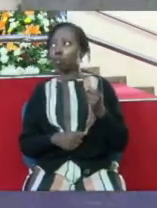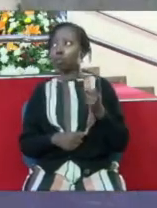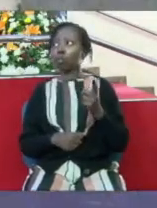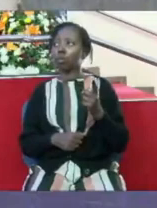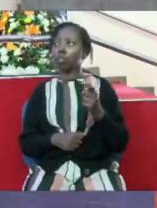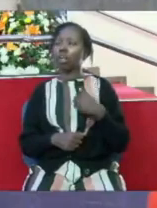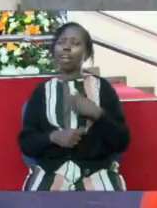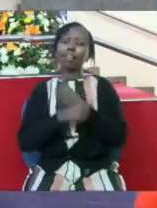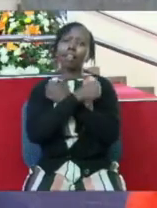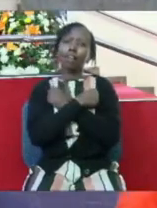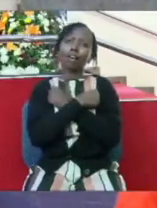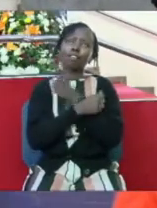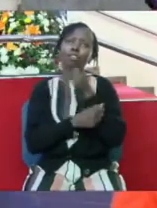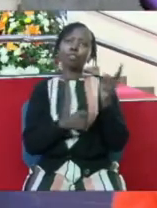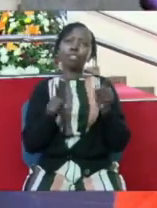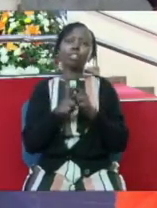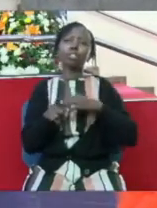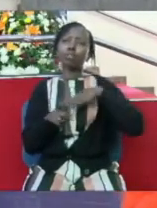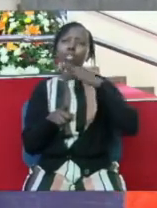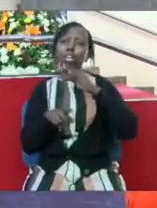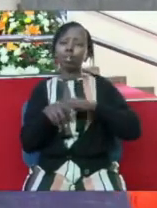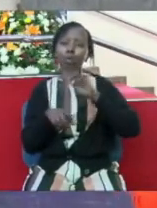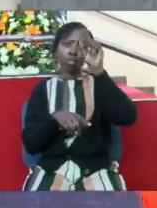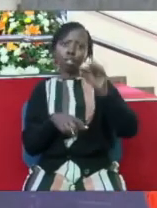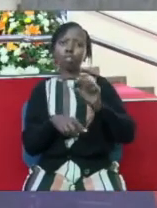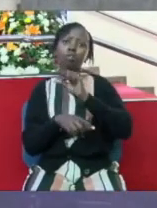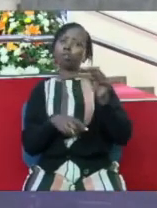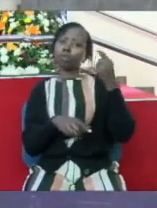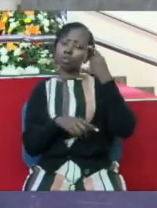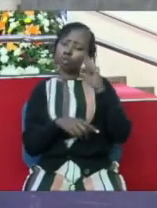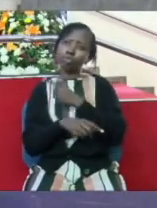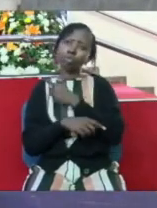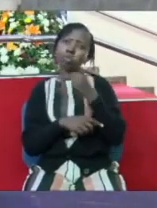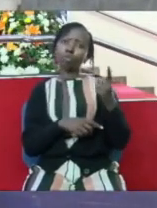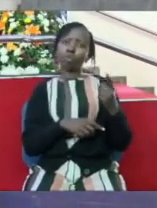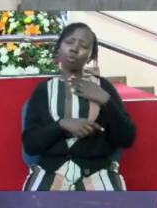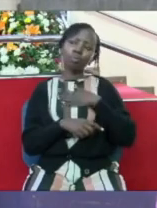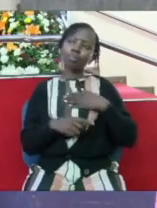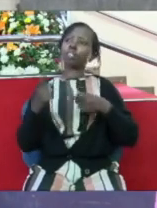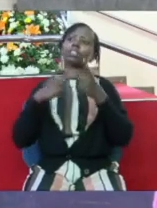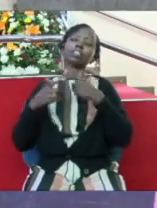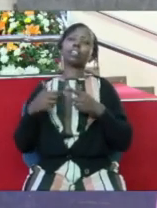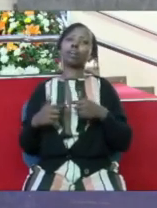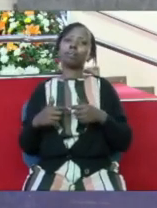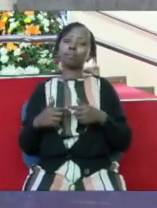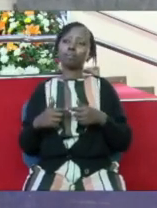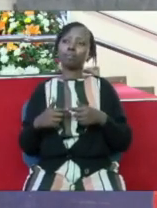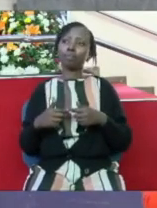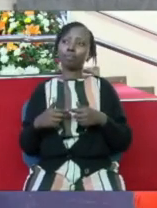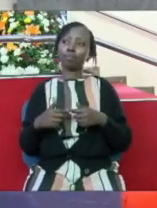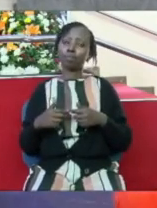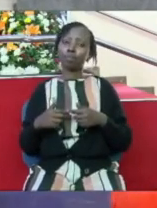I died for you on the cross of Calvary. Nakupenda nilikufia msalabani pale Calvary. Just come. Njoo tu. The altar